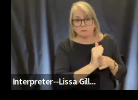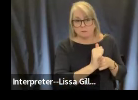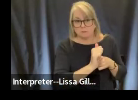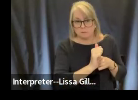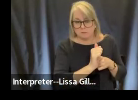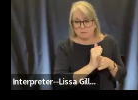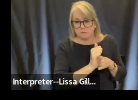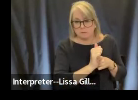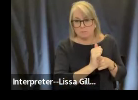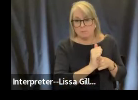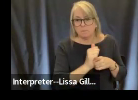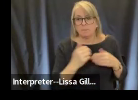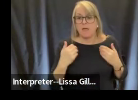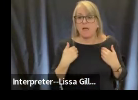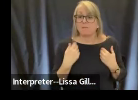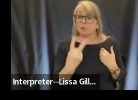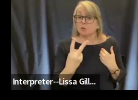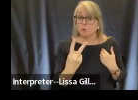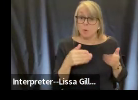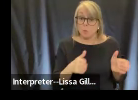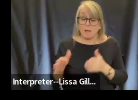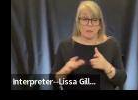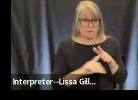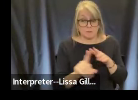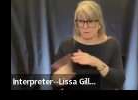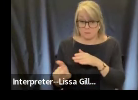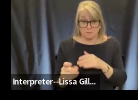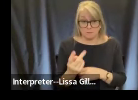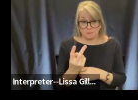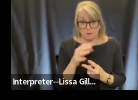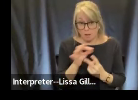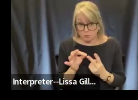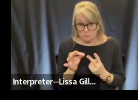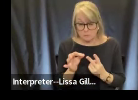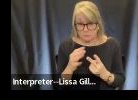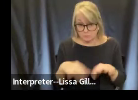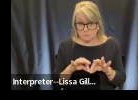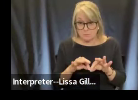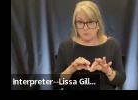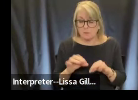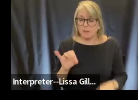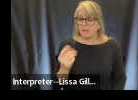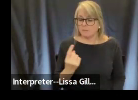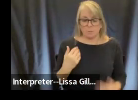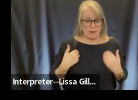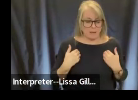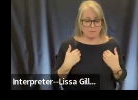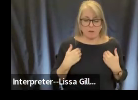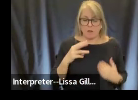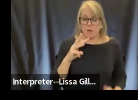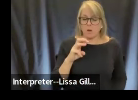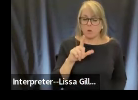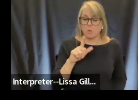Again, having those 2 routes out of every home is critical. If there is someone who does have walker or wheelchair need, make sure you